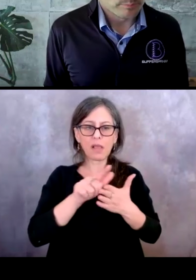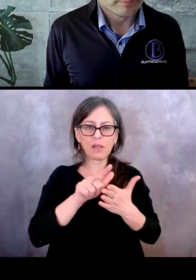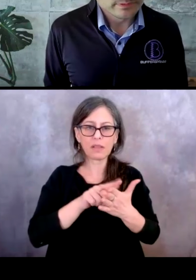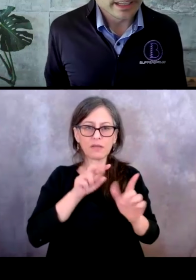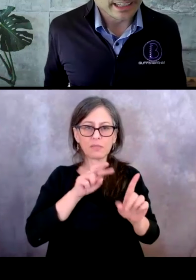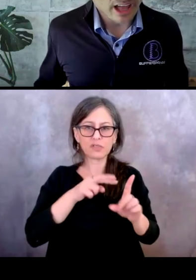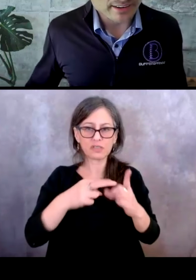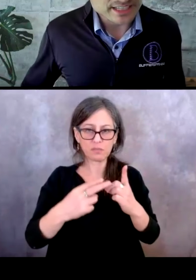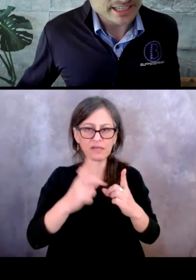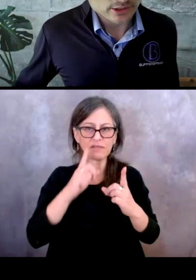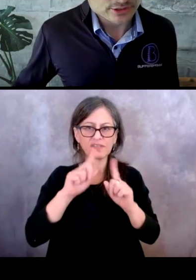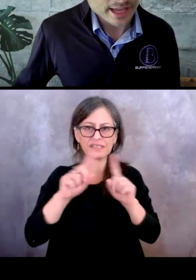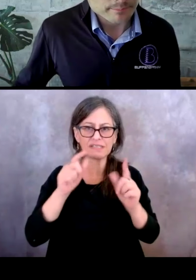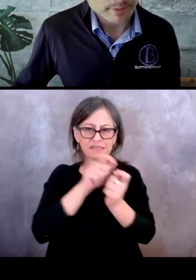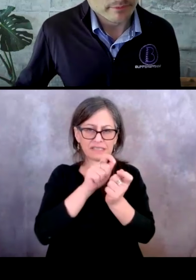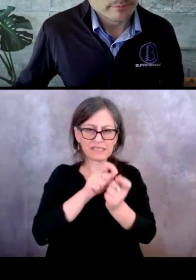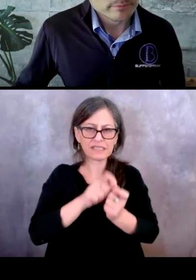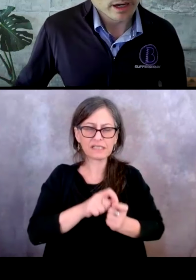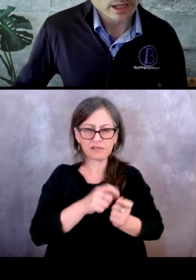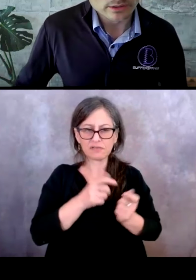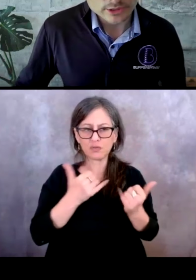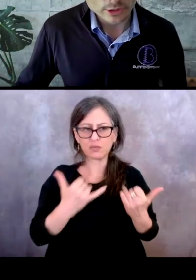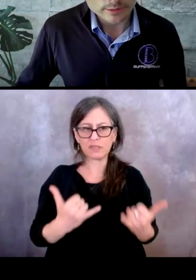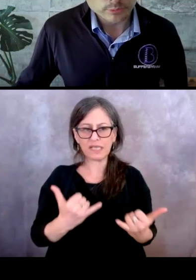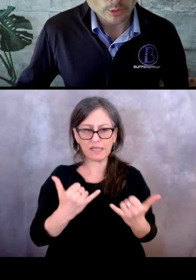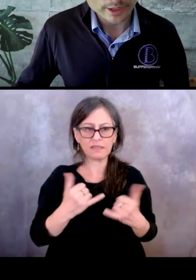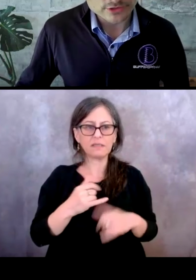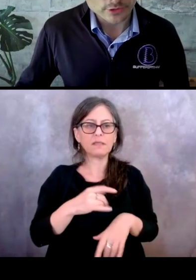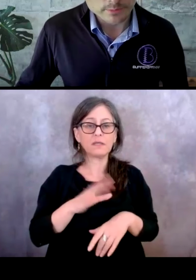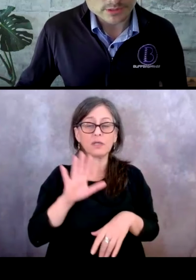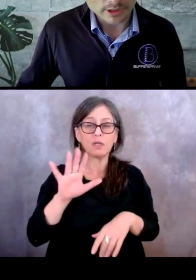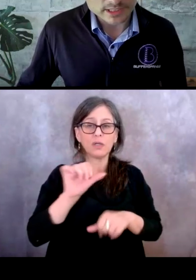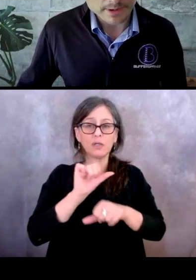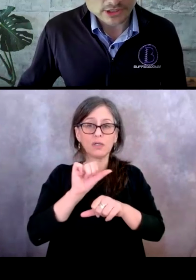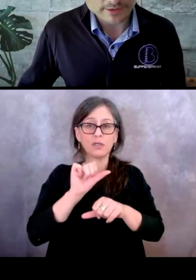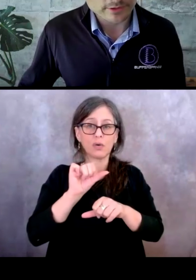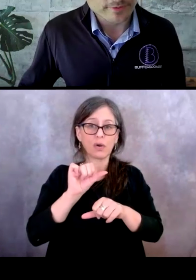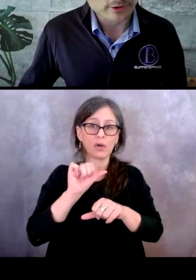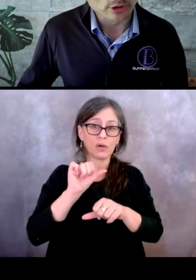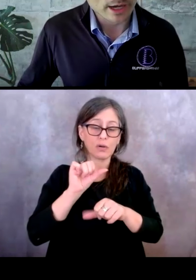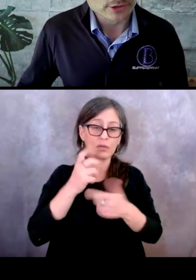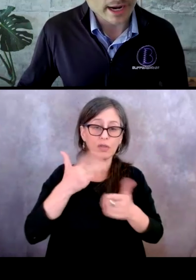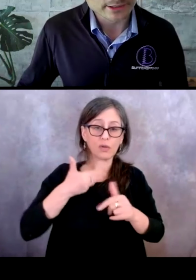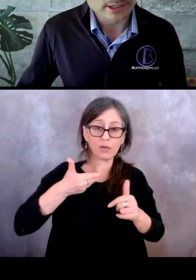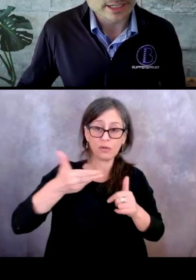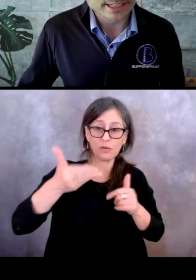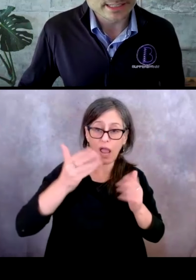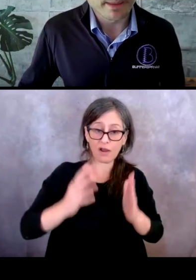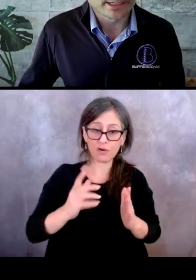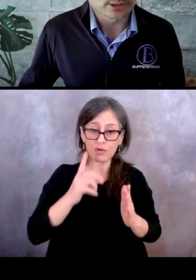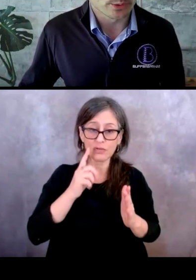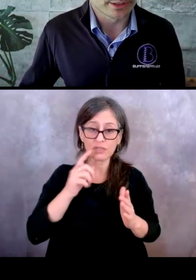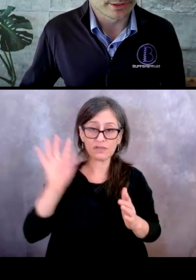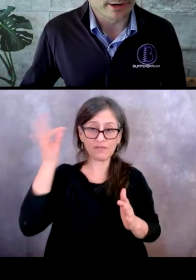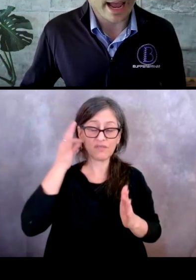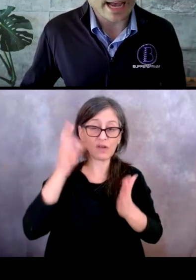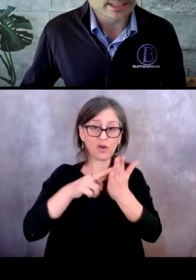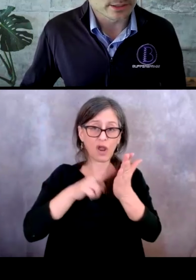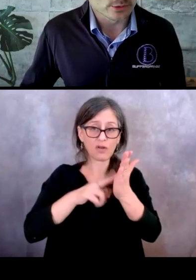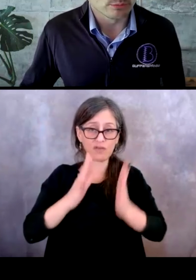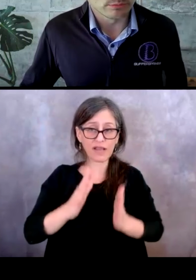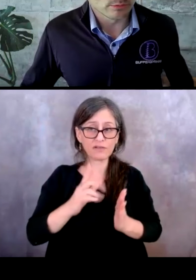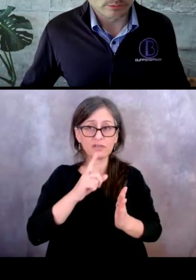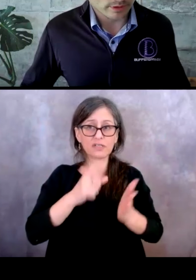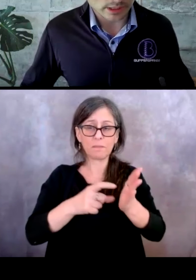in a lot of detail today, but your employers, for the most part, especially if they're federal contractors, it is mandatory that they're